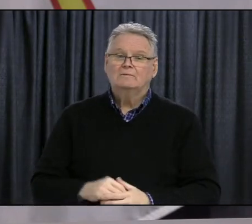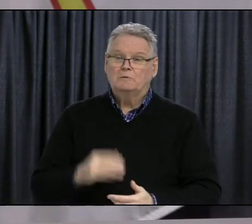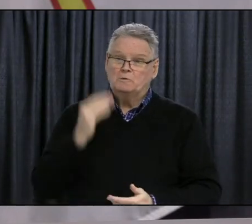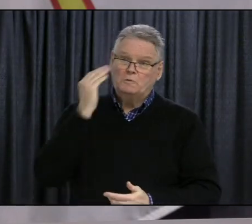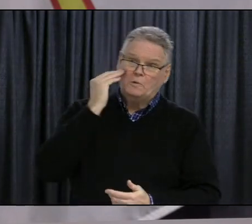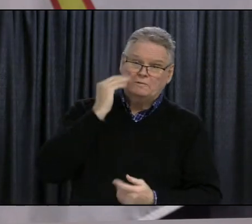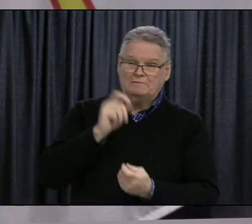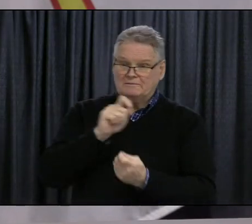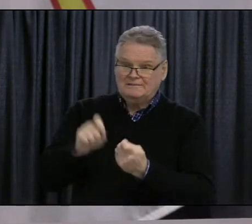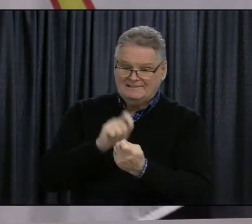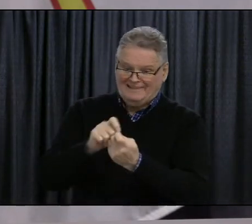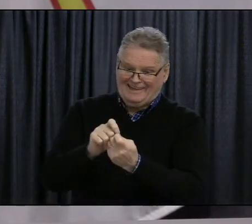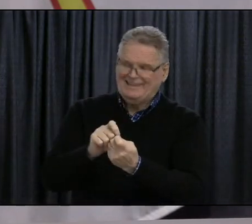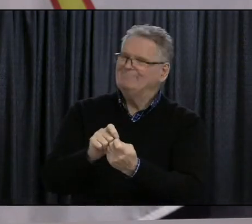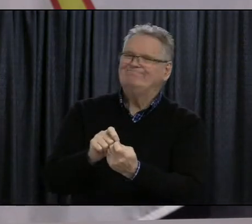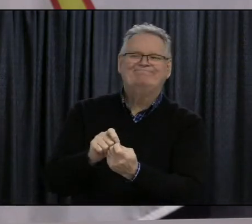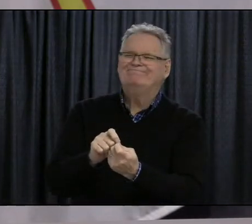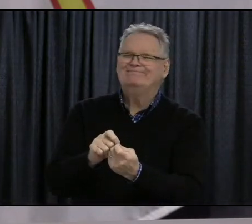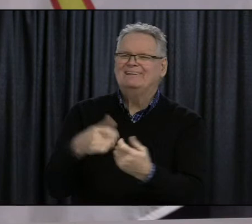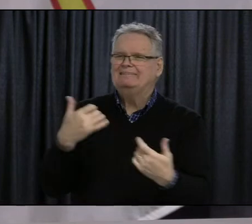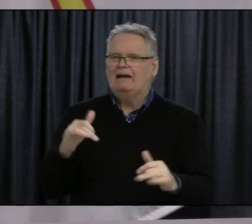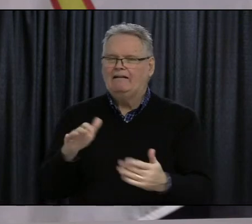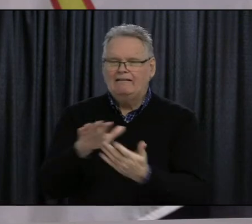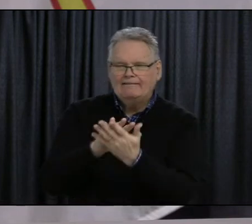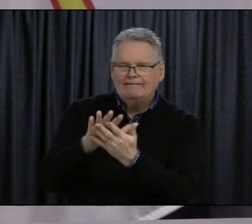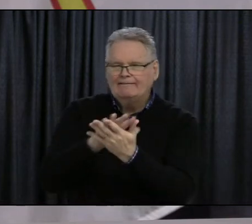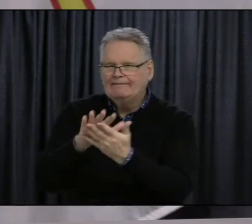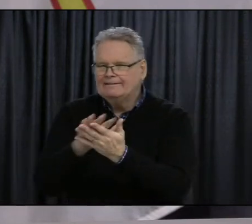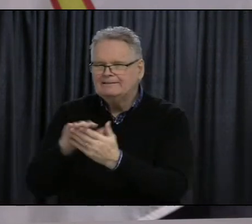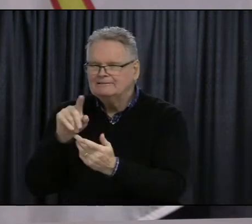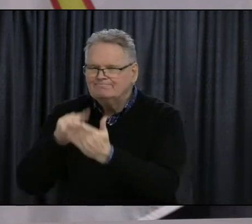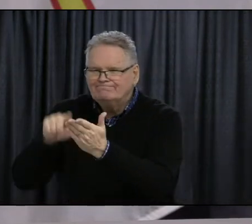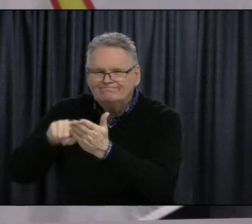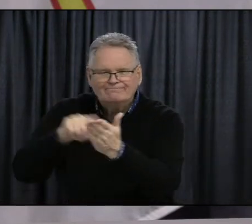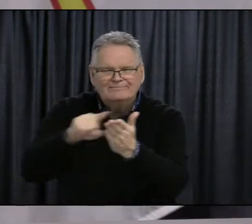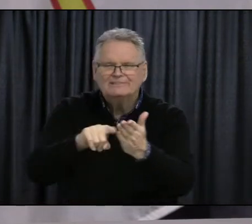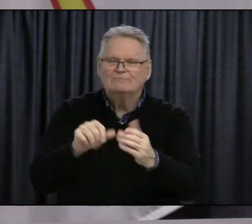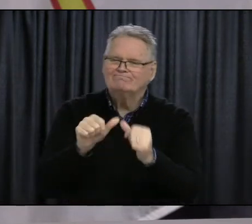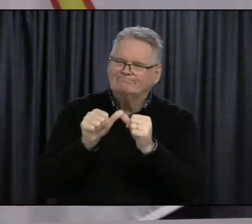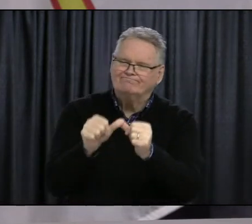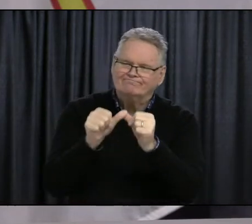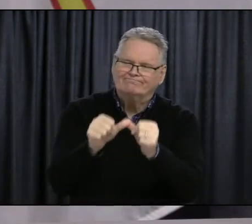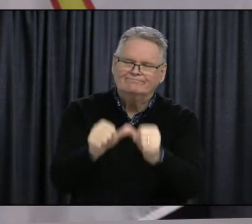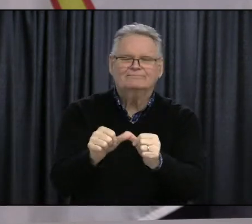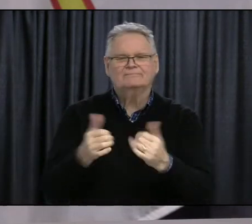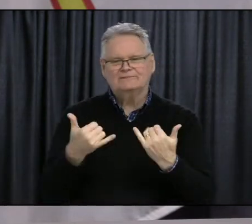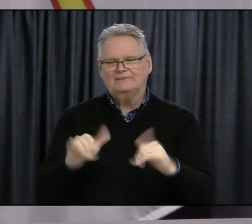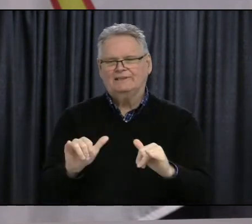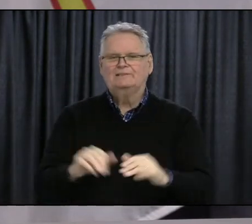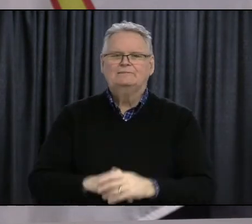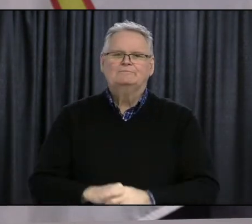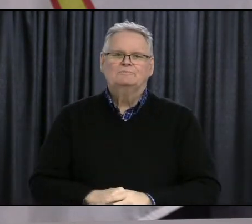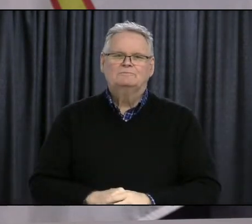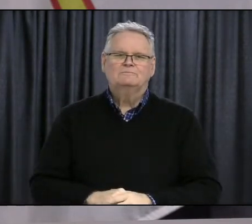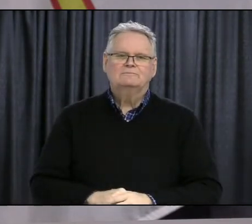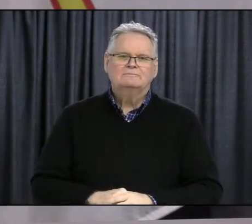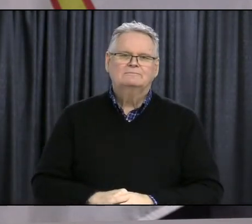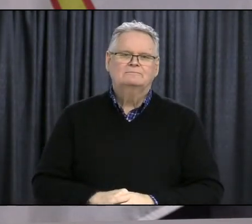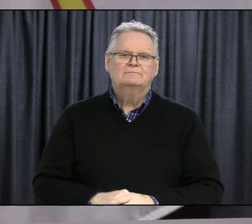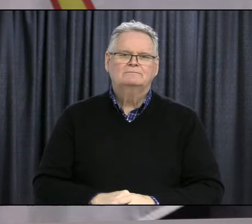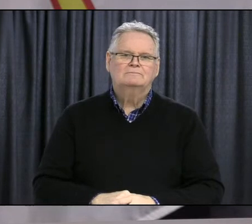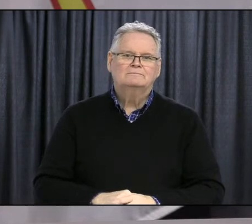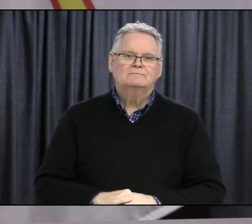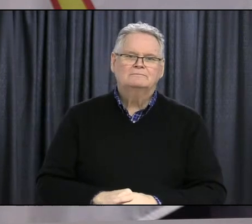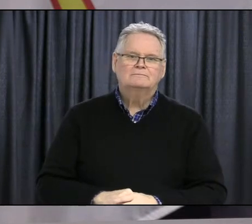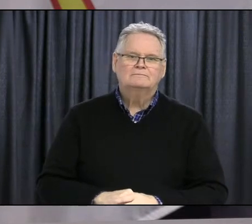that we identify or the number of contacts that end up testing positive. So, it's difficult for me to say just yet because